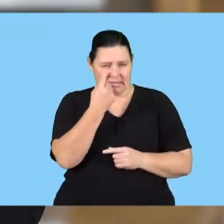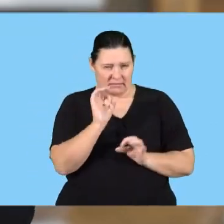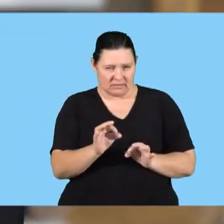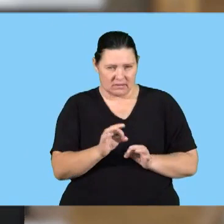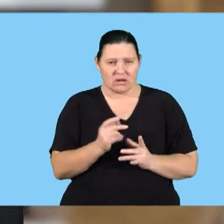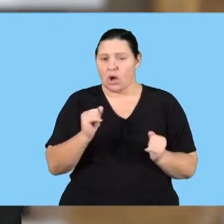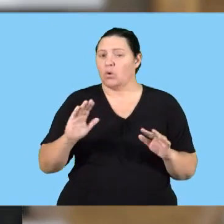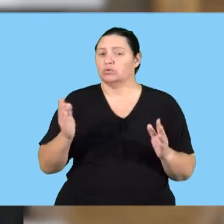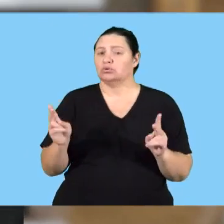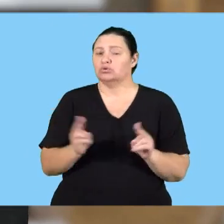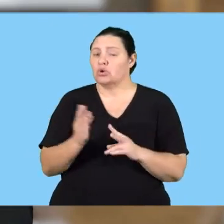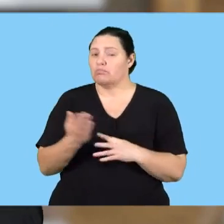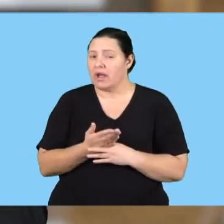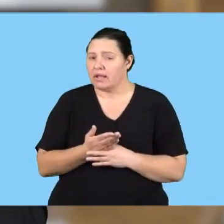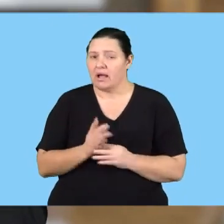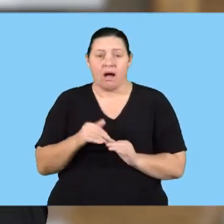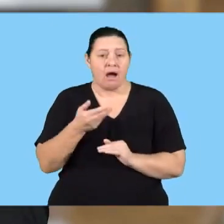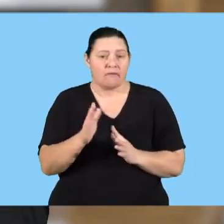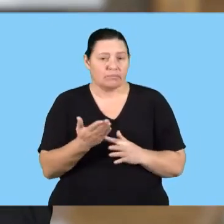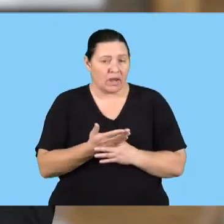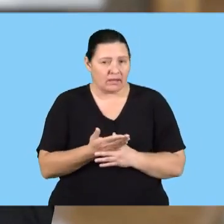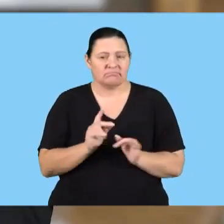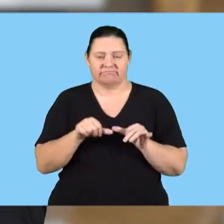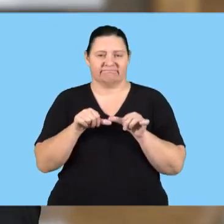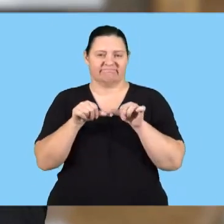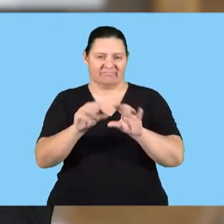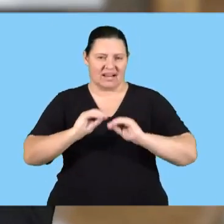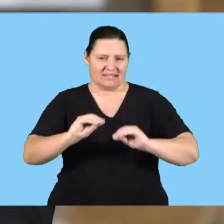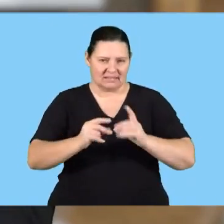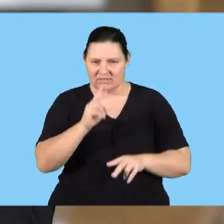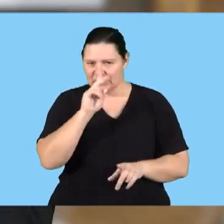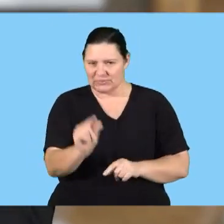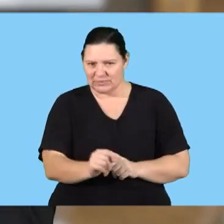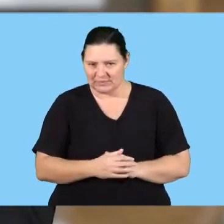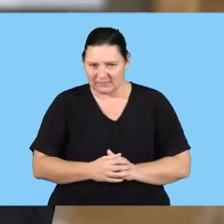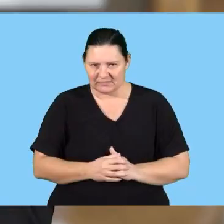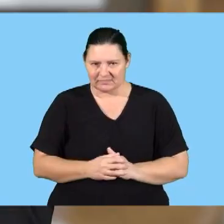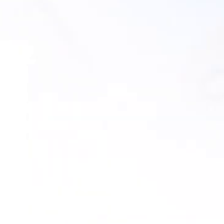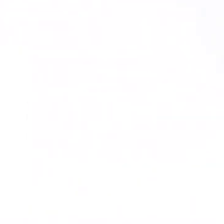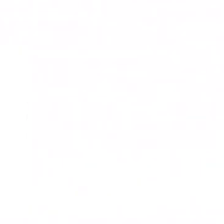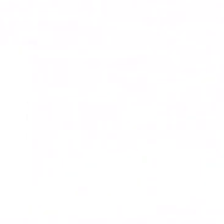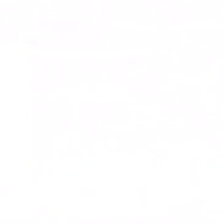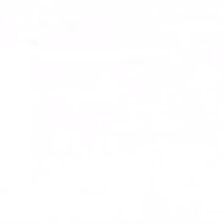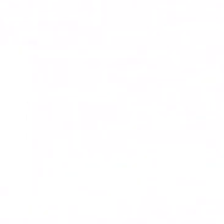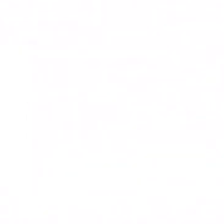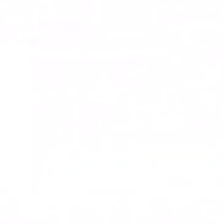sense. Guys, let us quickly take a short advert break. After the break, we'll continue with our lesson. See you now.